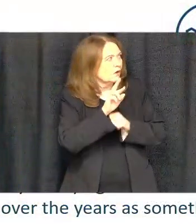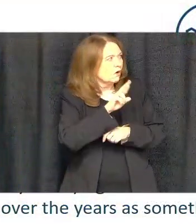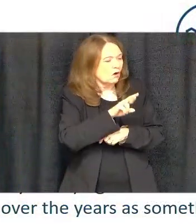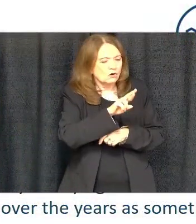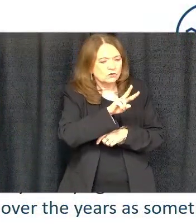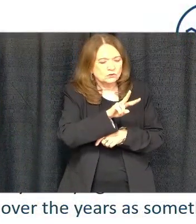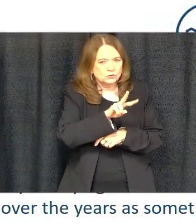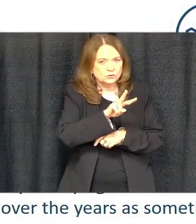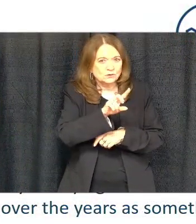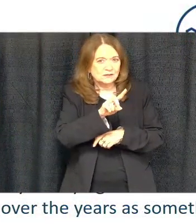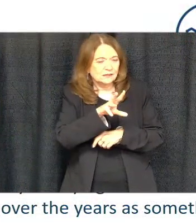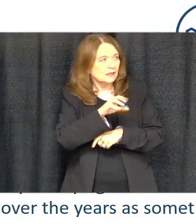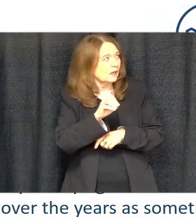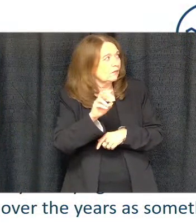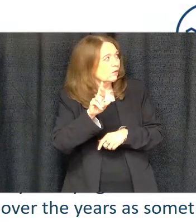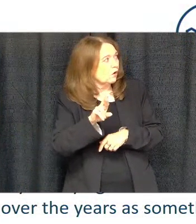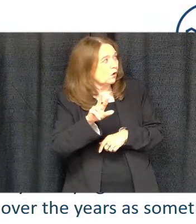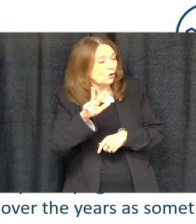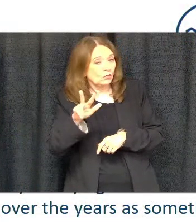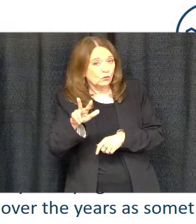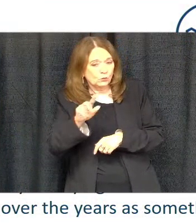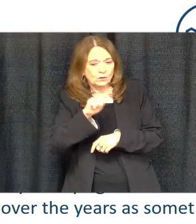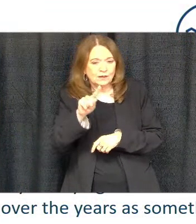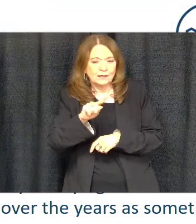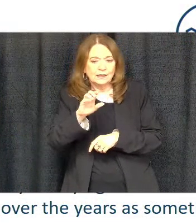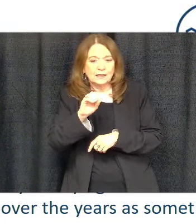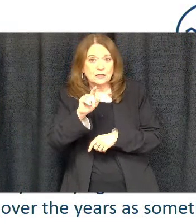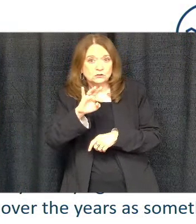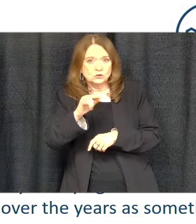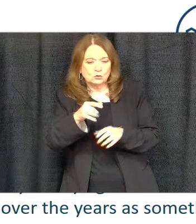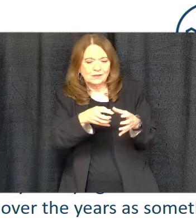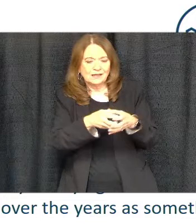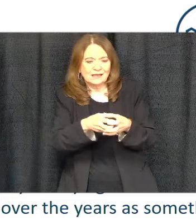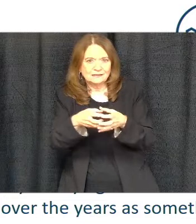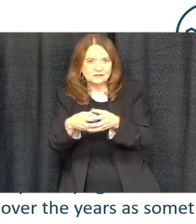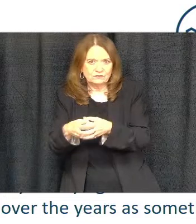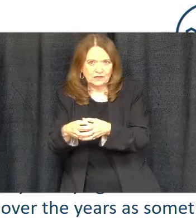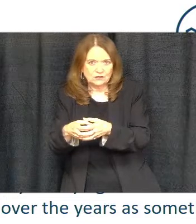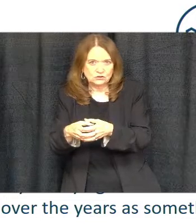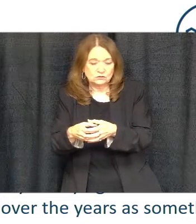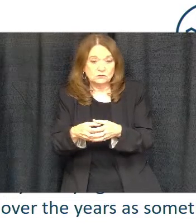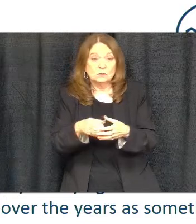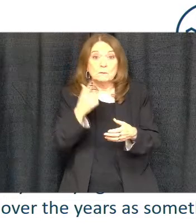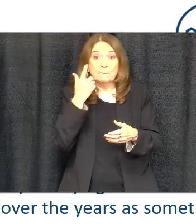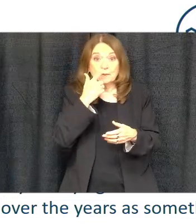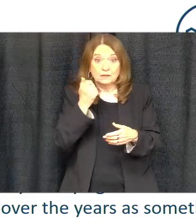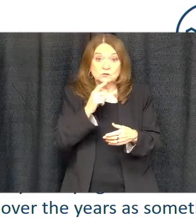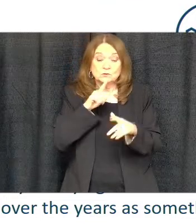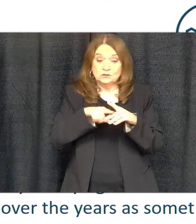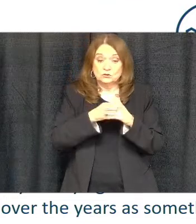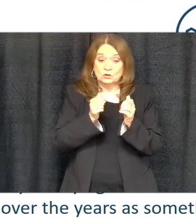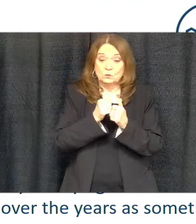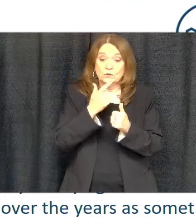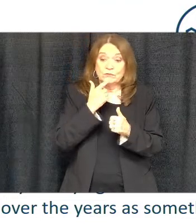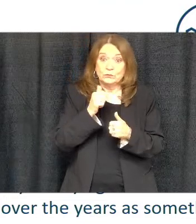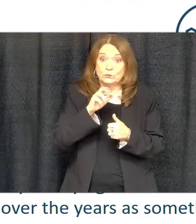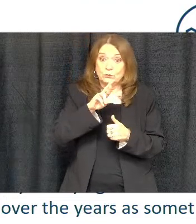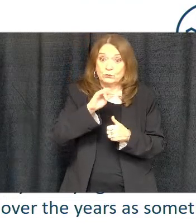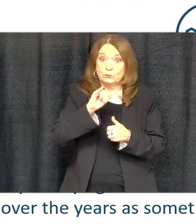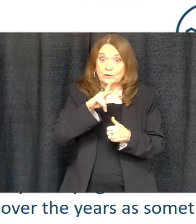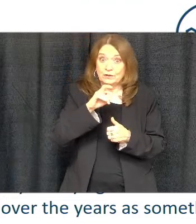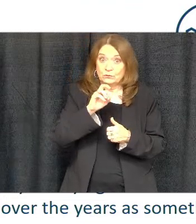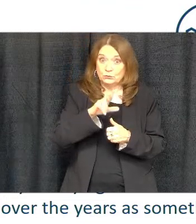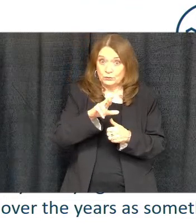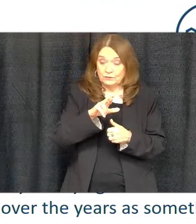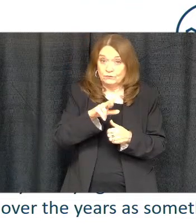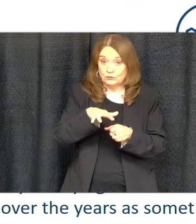and the R3 zoning classifications. This really arose out of the Red River Neighborhood Plan and some of the issues